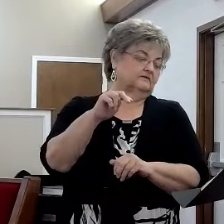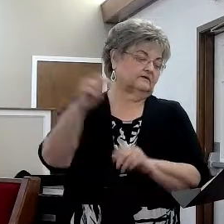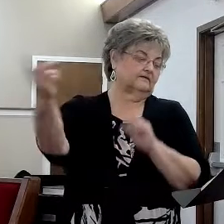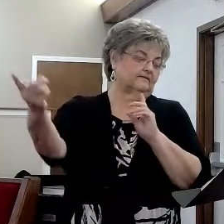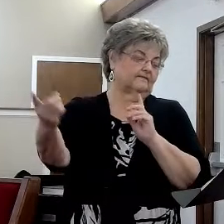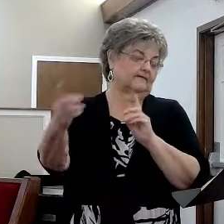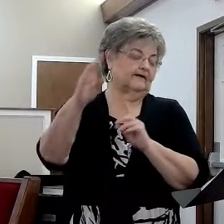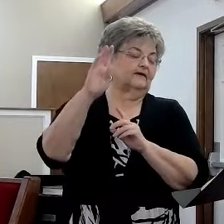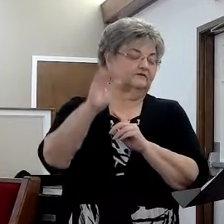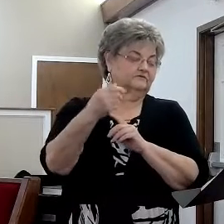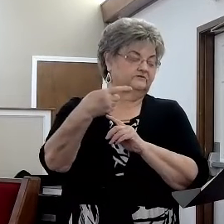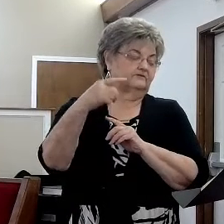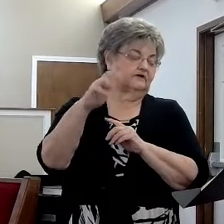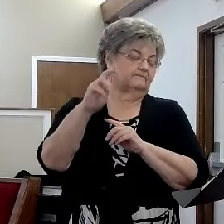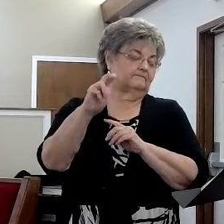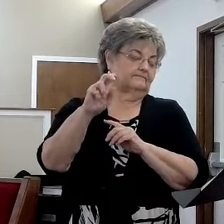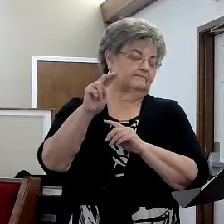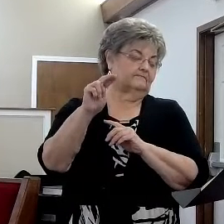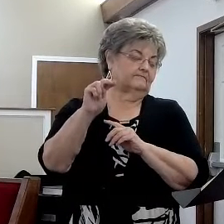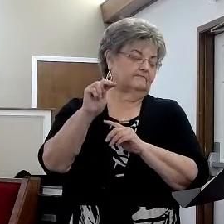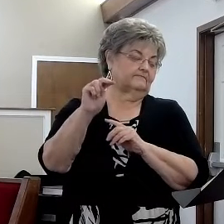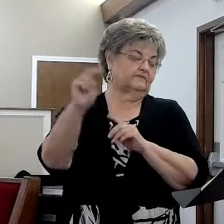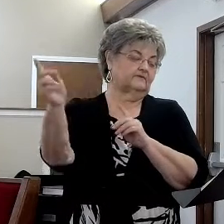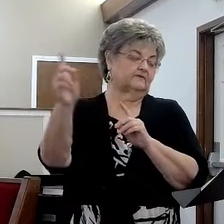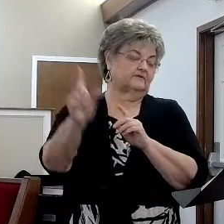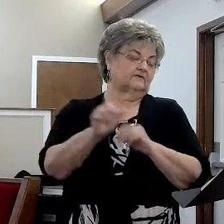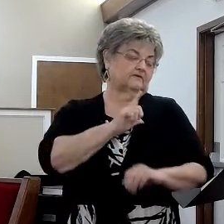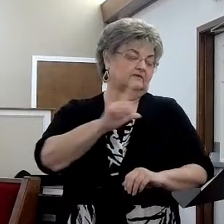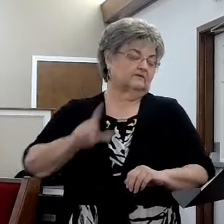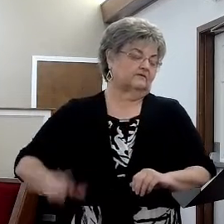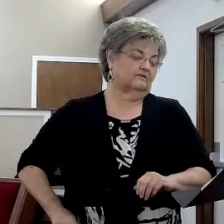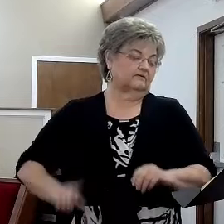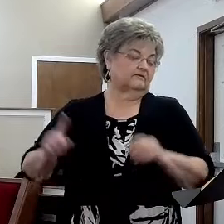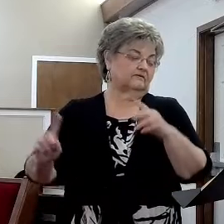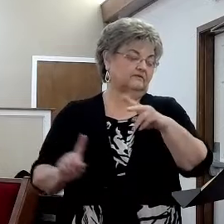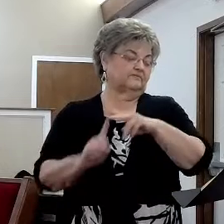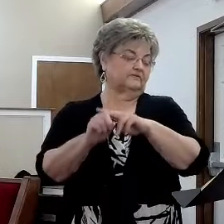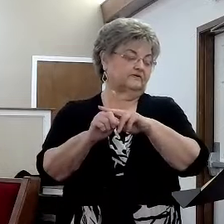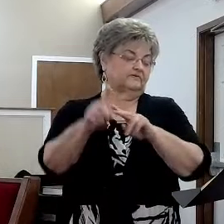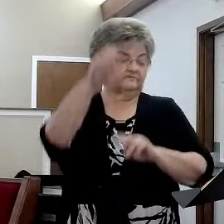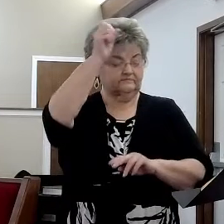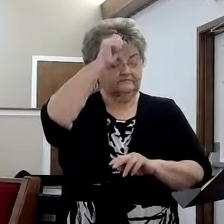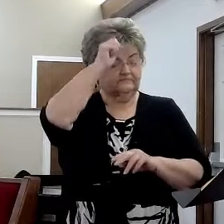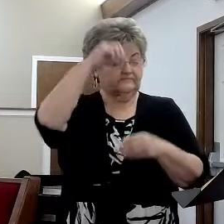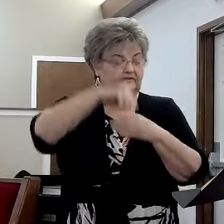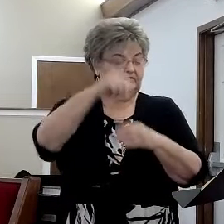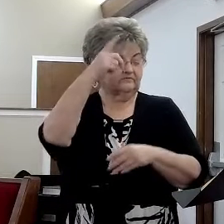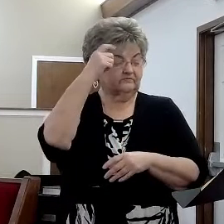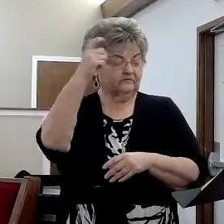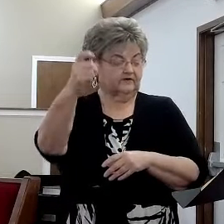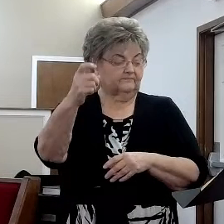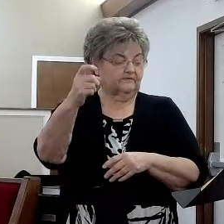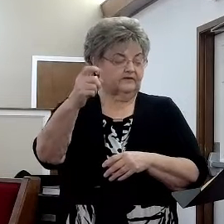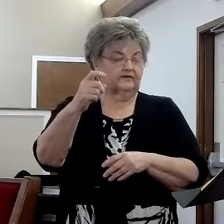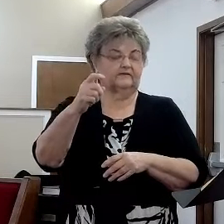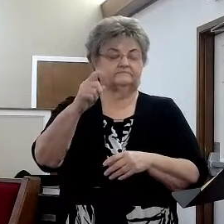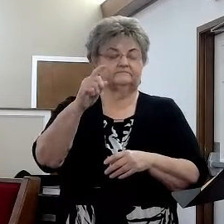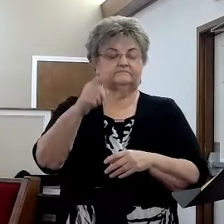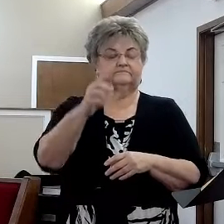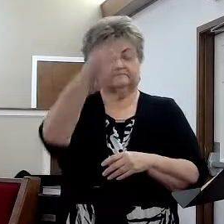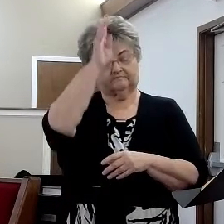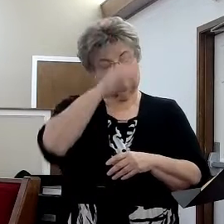night, and God said, ask what I shall give thee. And Solomon said, thou hast